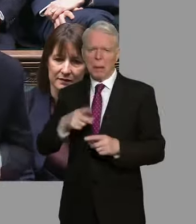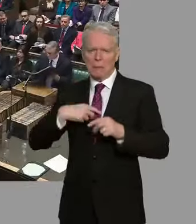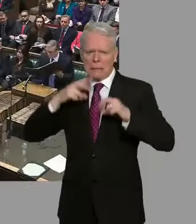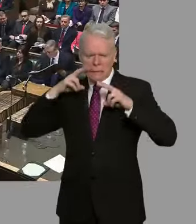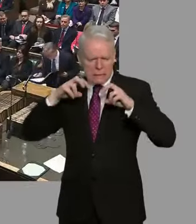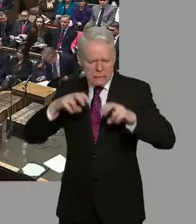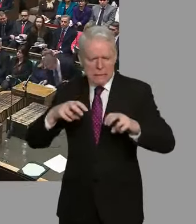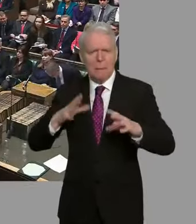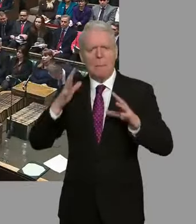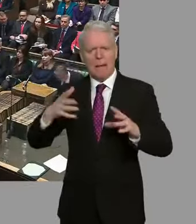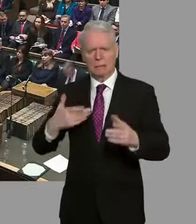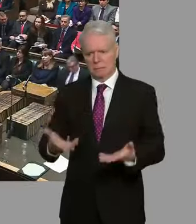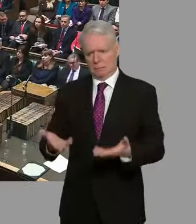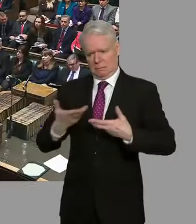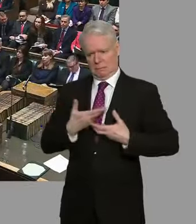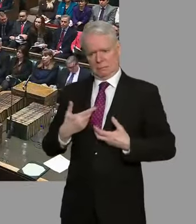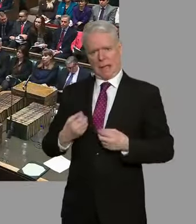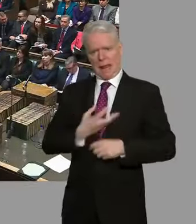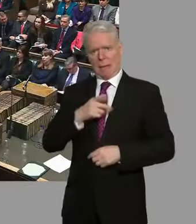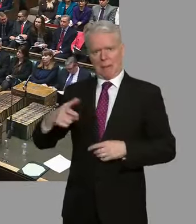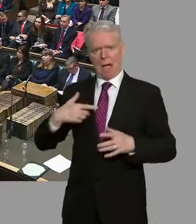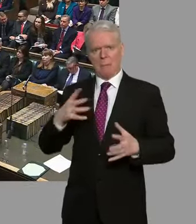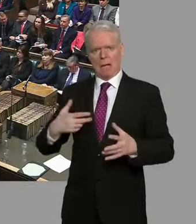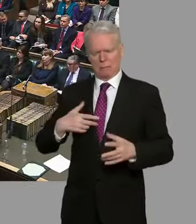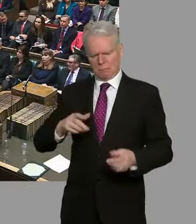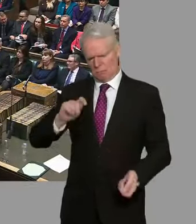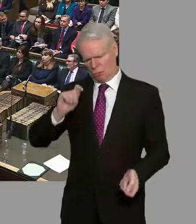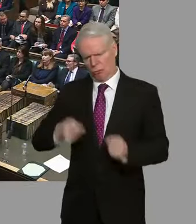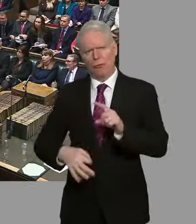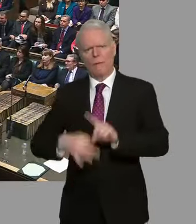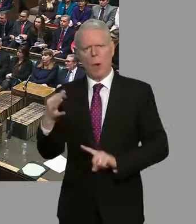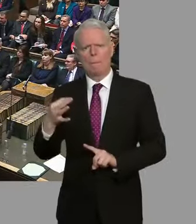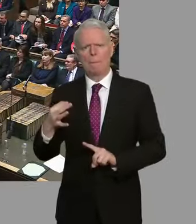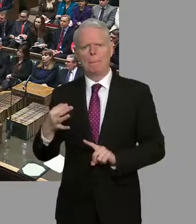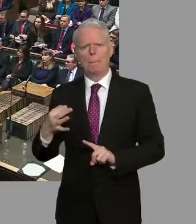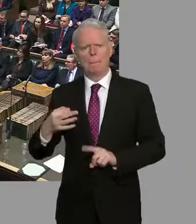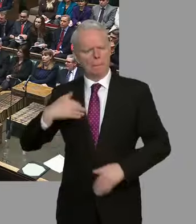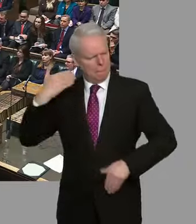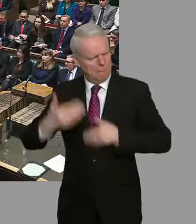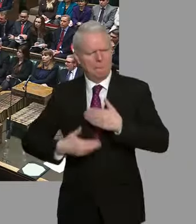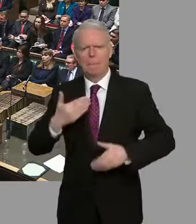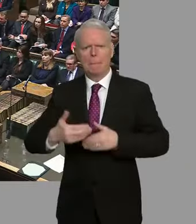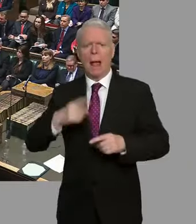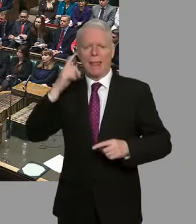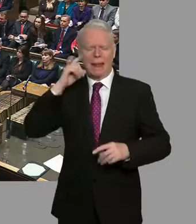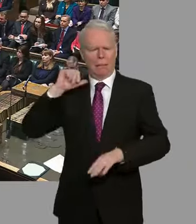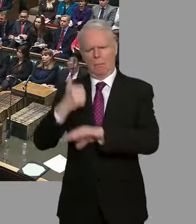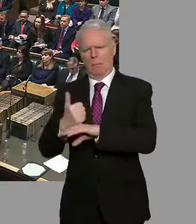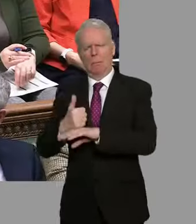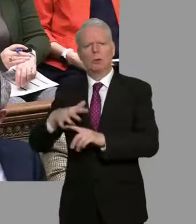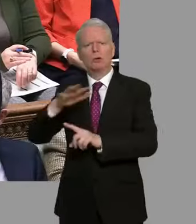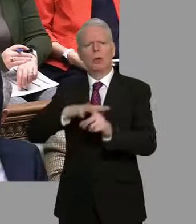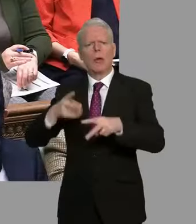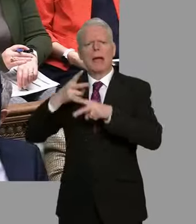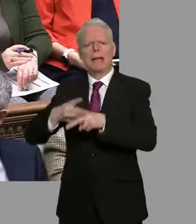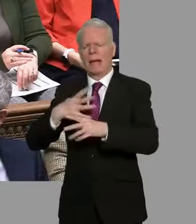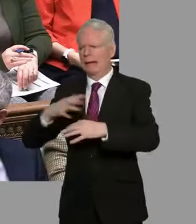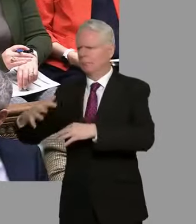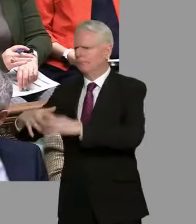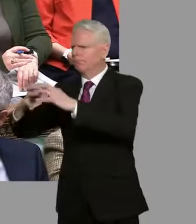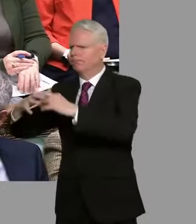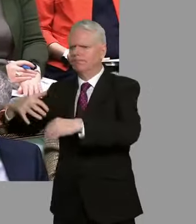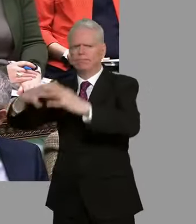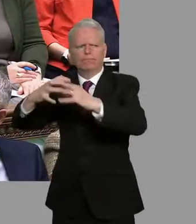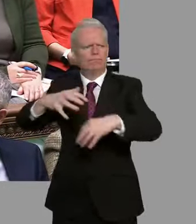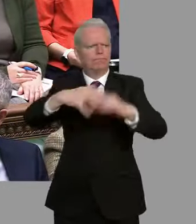out. Sir Ed Davey. Speaker, I'm continually disappointed by the Prime Minister's position on social care, and I'm going to